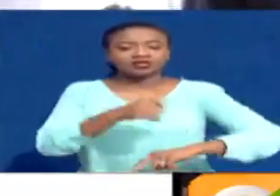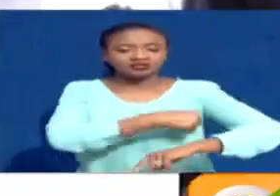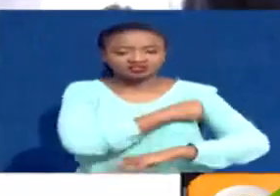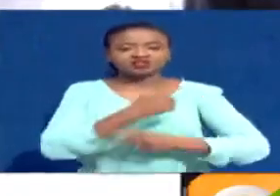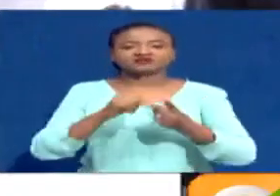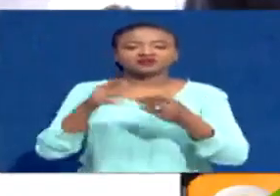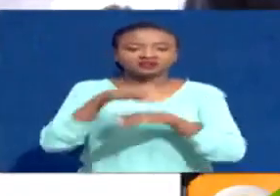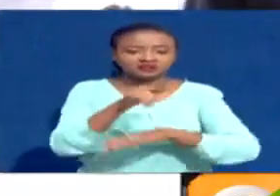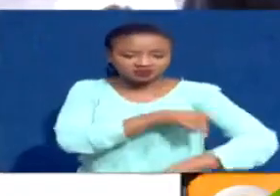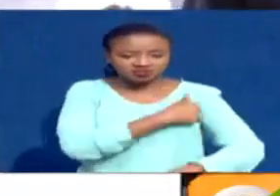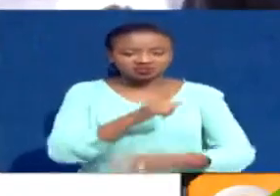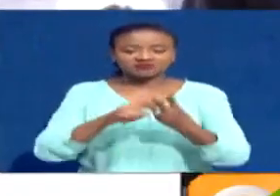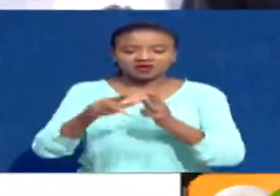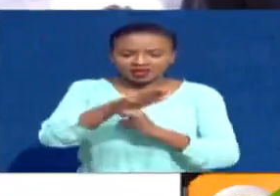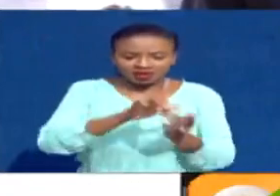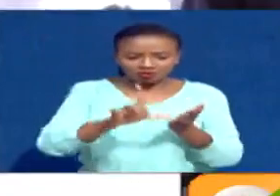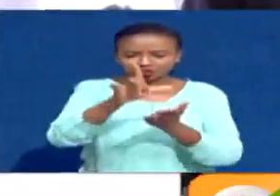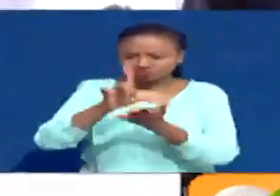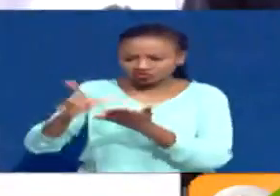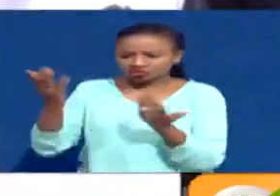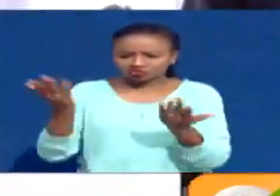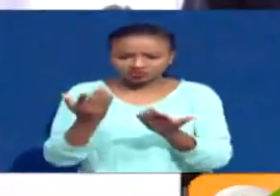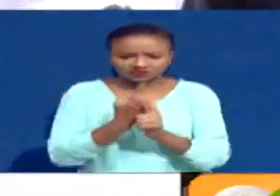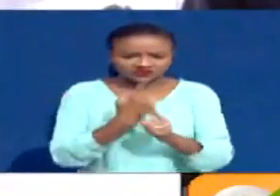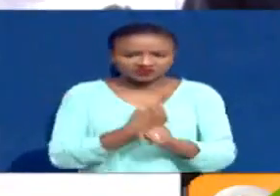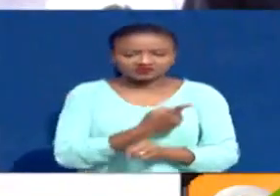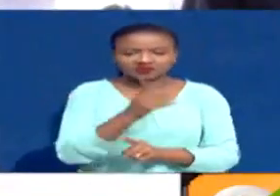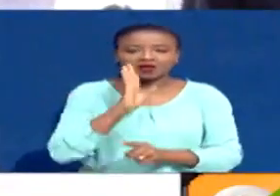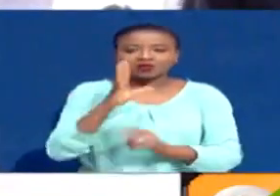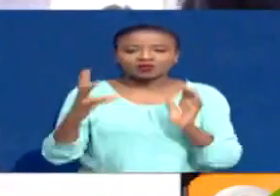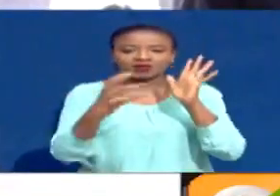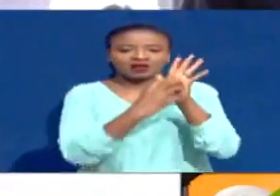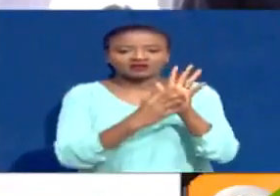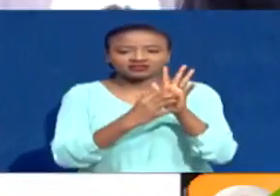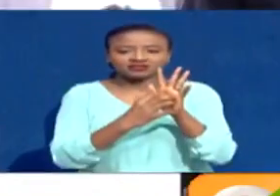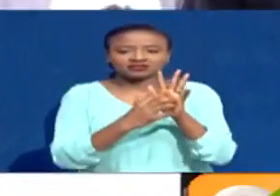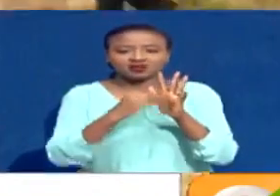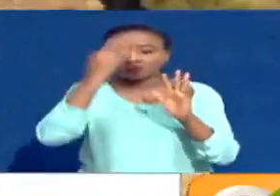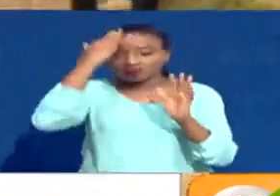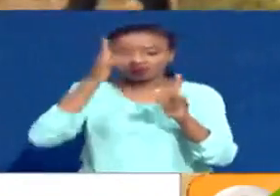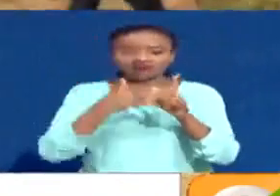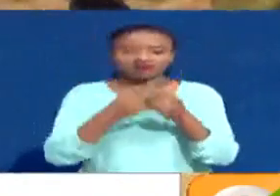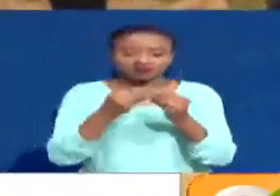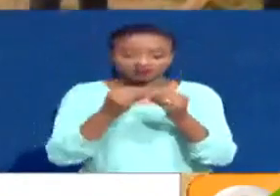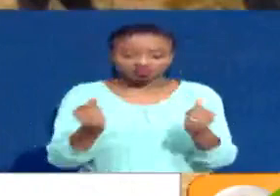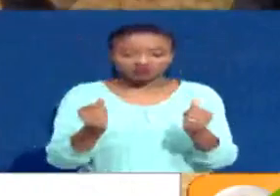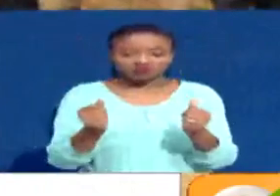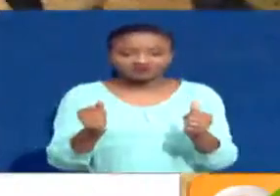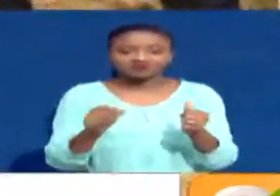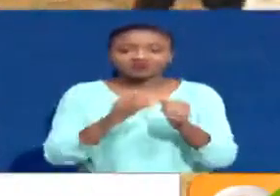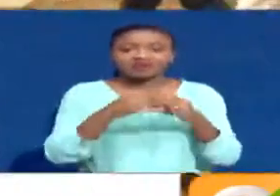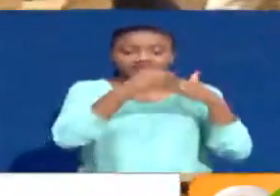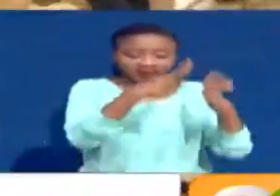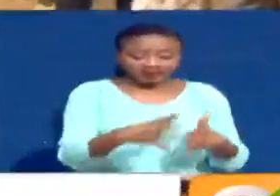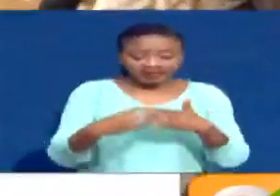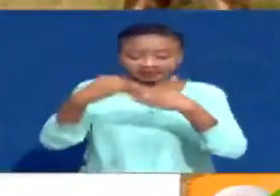the locations and sub-locations that are not staffed will make advertisements by Monday so that we staff up completely. Viongozi wa kaunti tatu